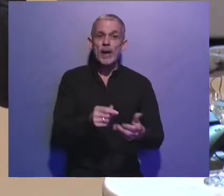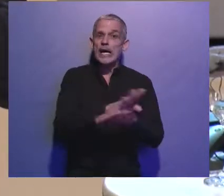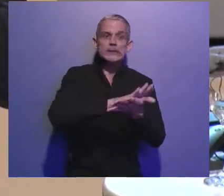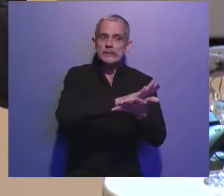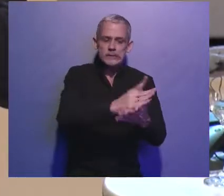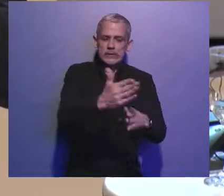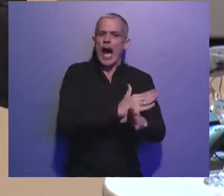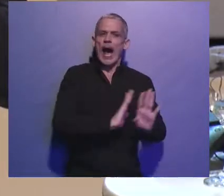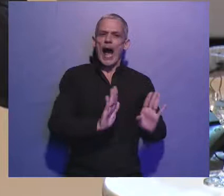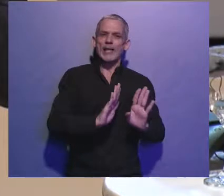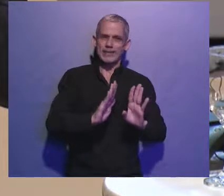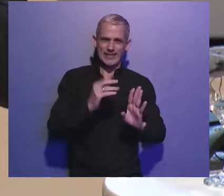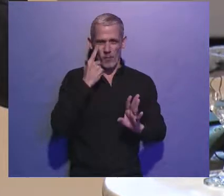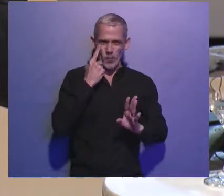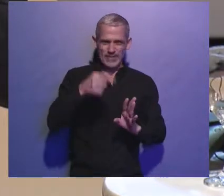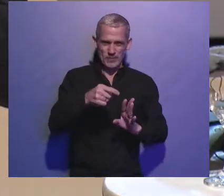level.